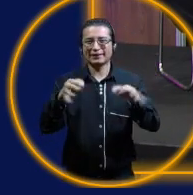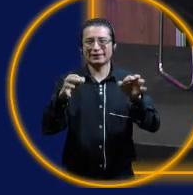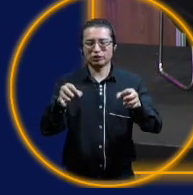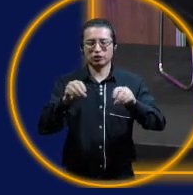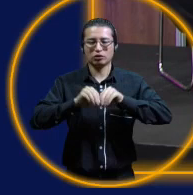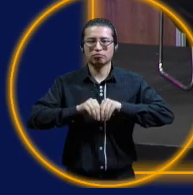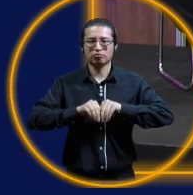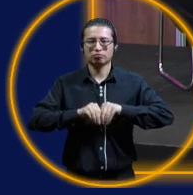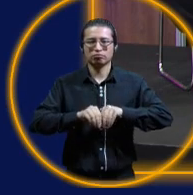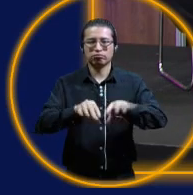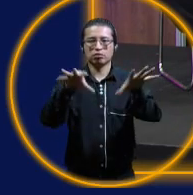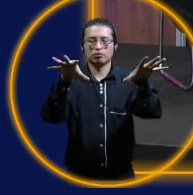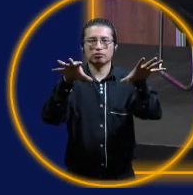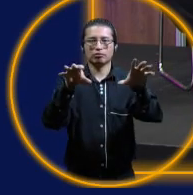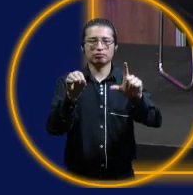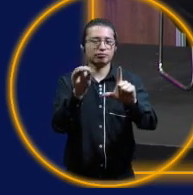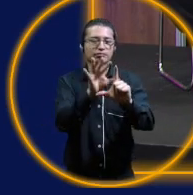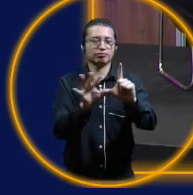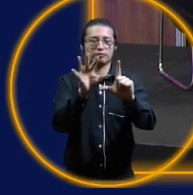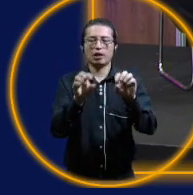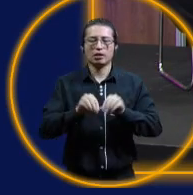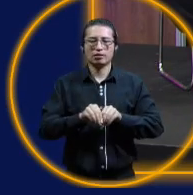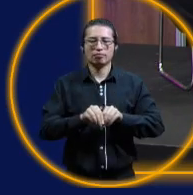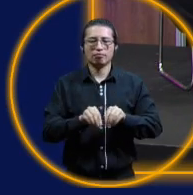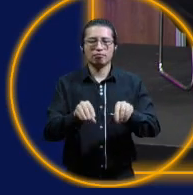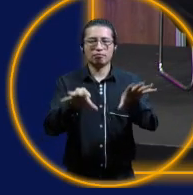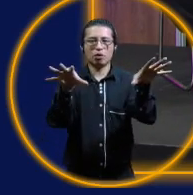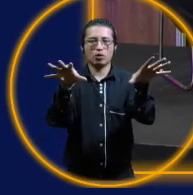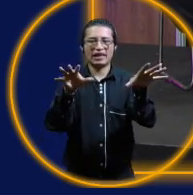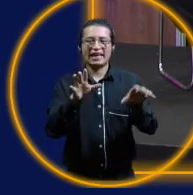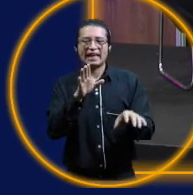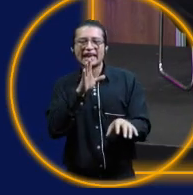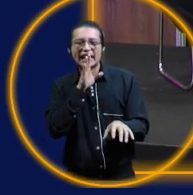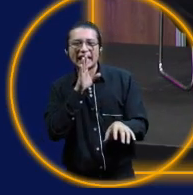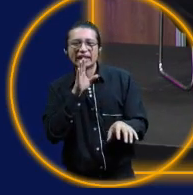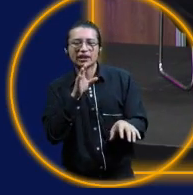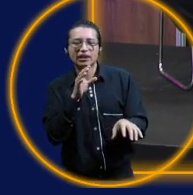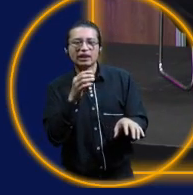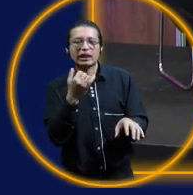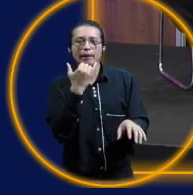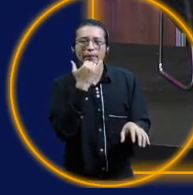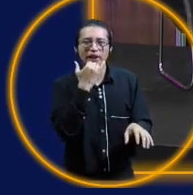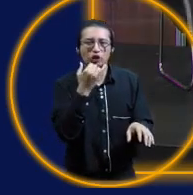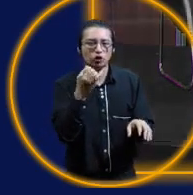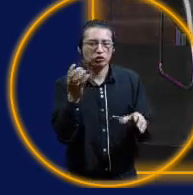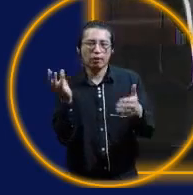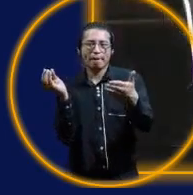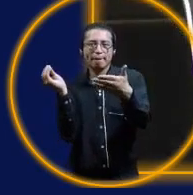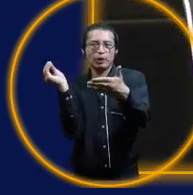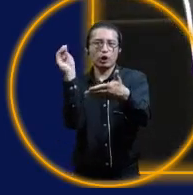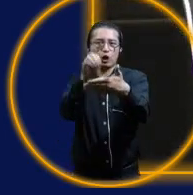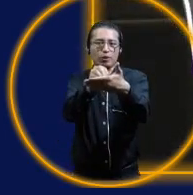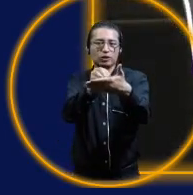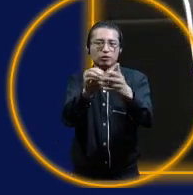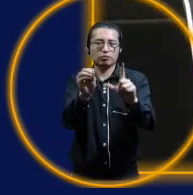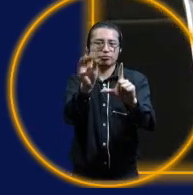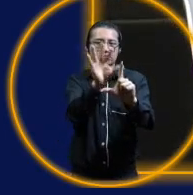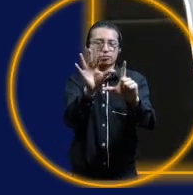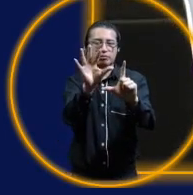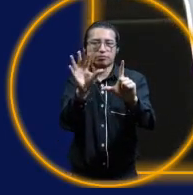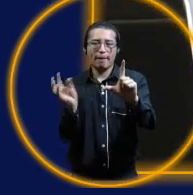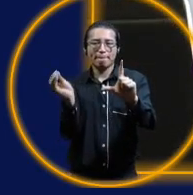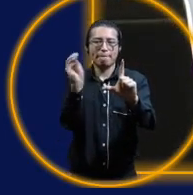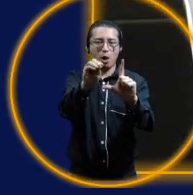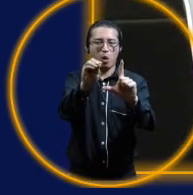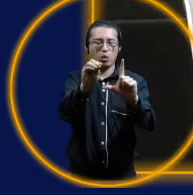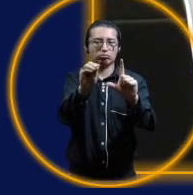Just not scroll other people's, not see what happens. Just get out of there. And I feel like